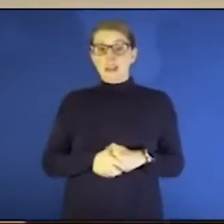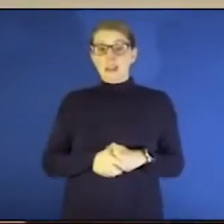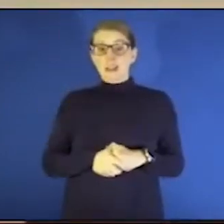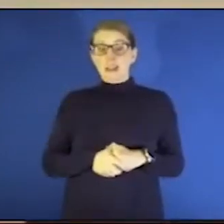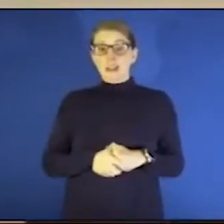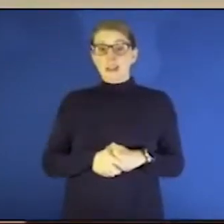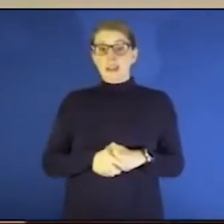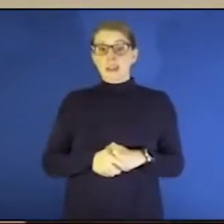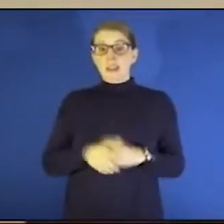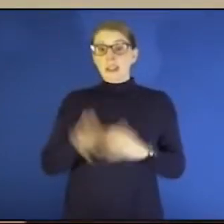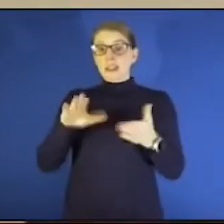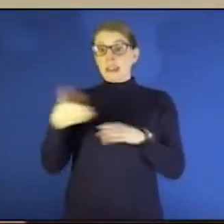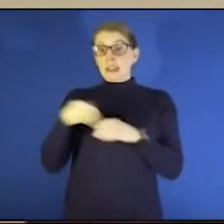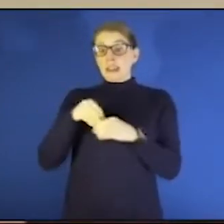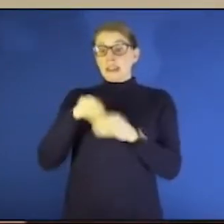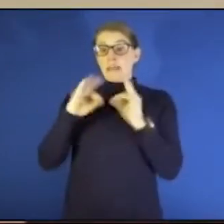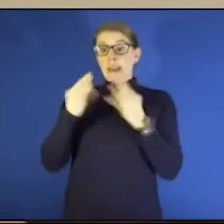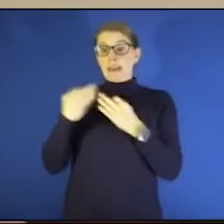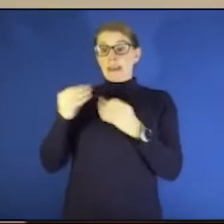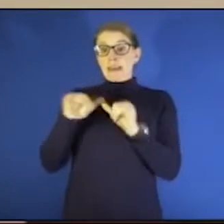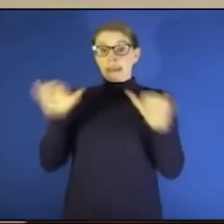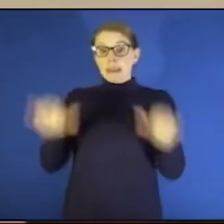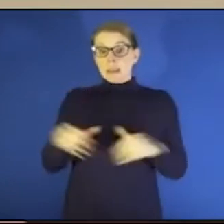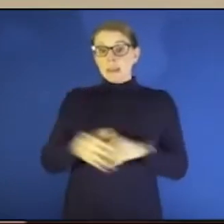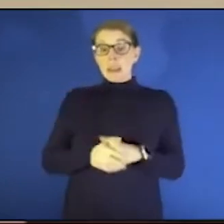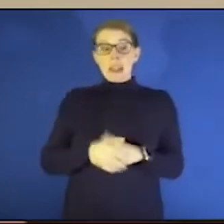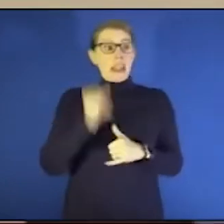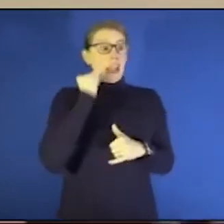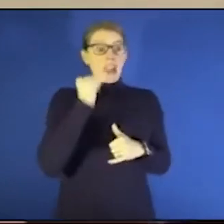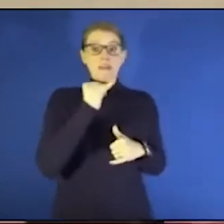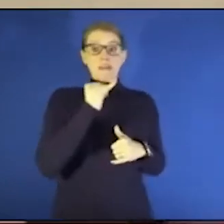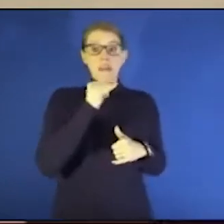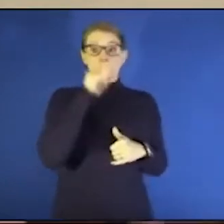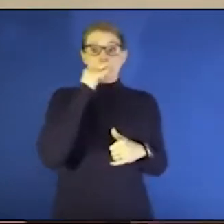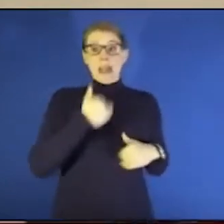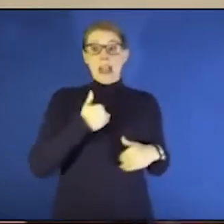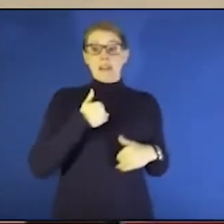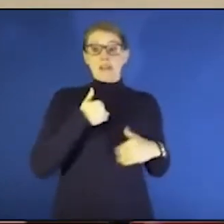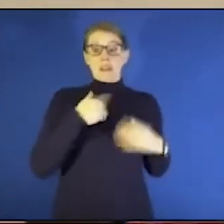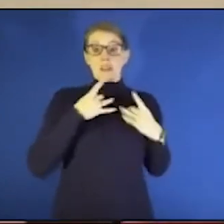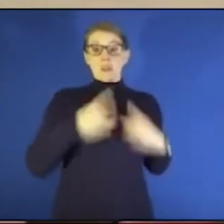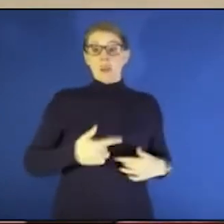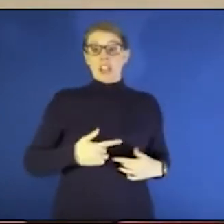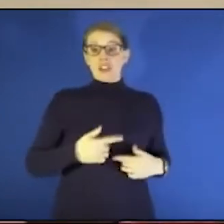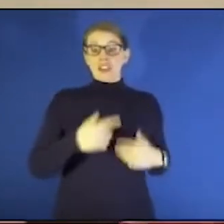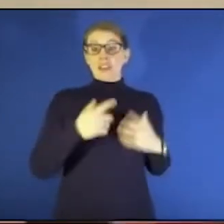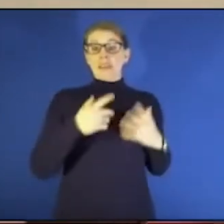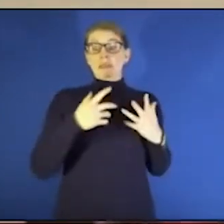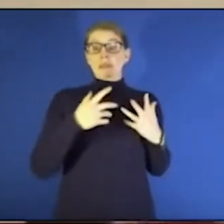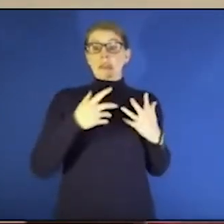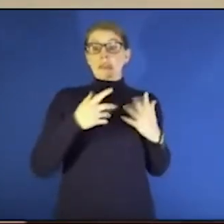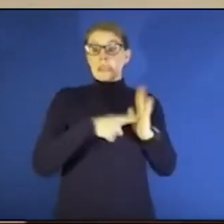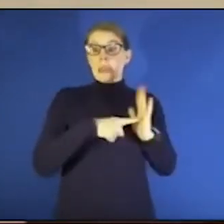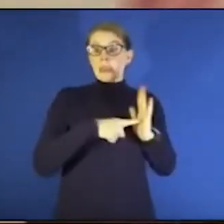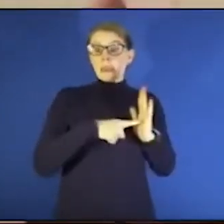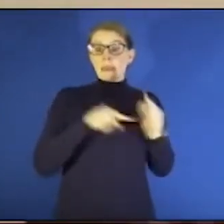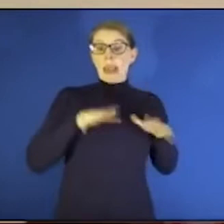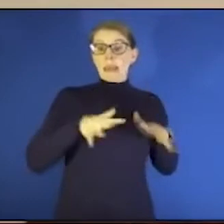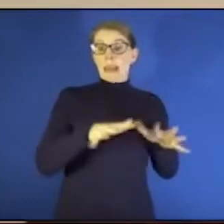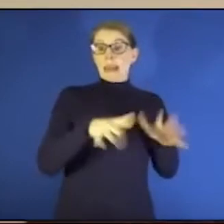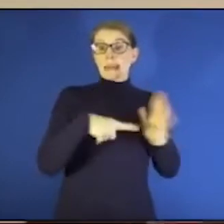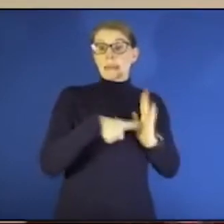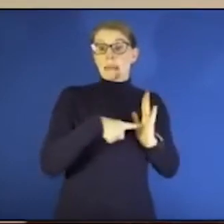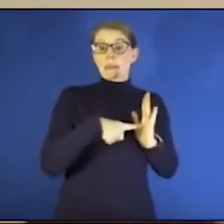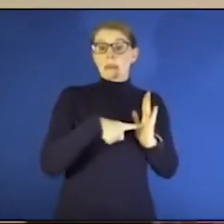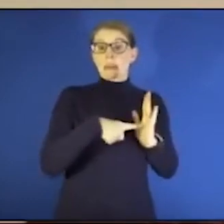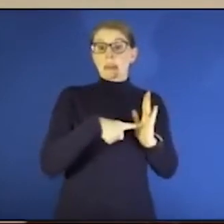you have a child with baseline depression or anxiety symptoms, and now they're dealing with those significant losses, really direct. We're not talking about anxiety about